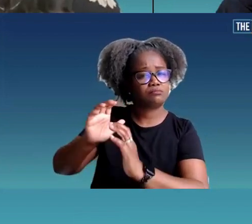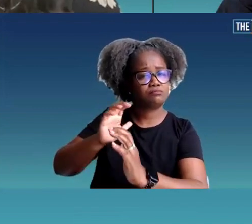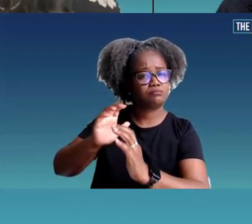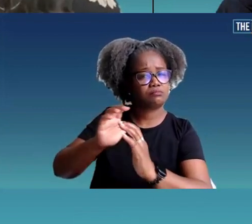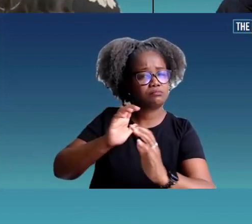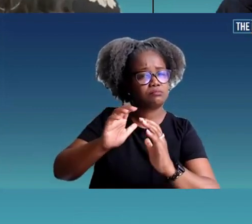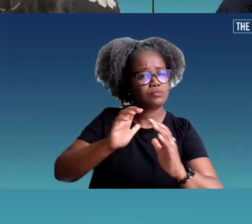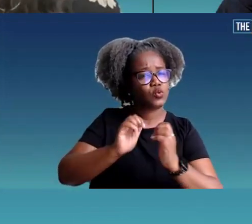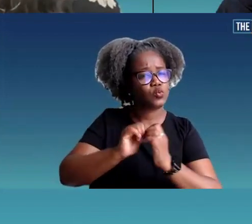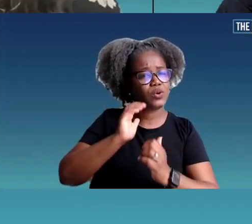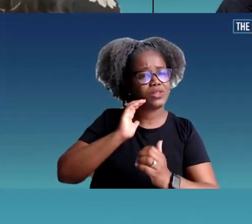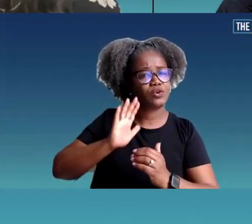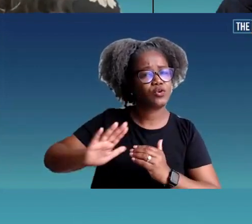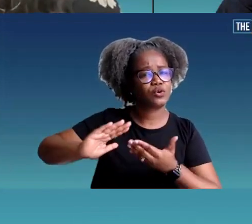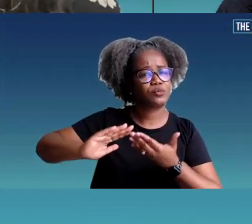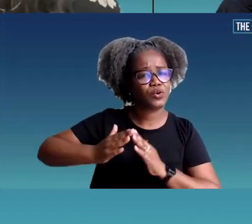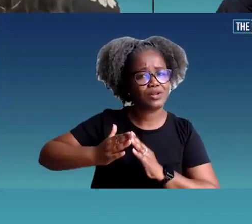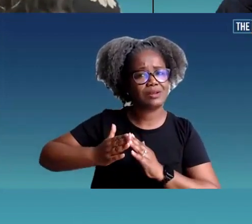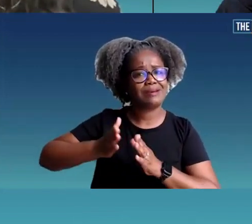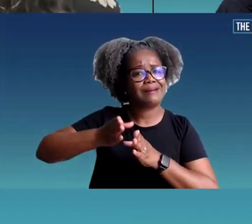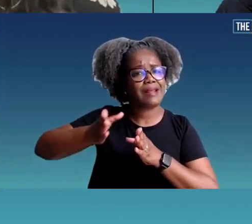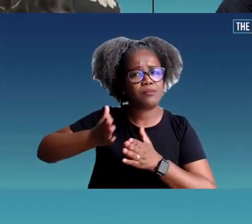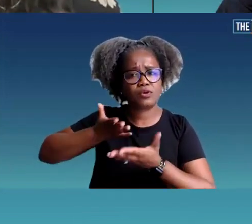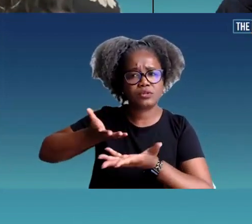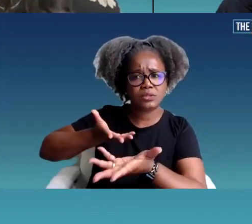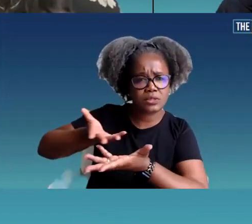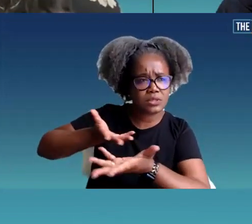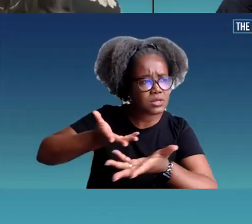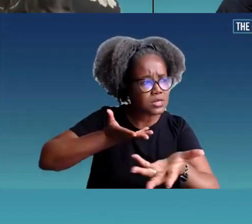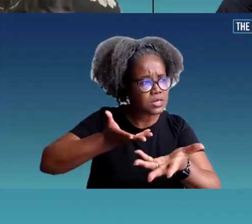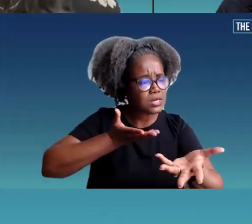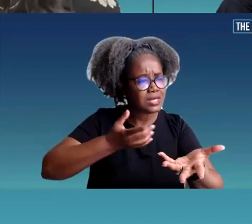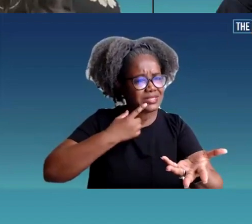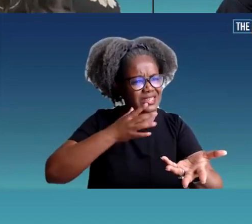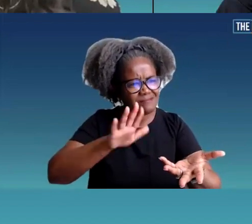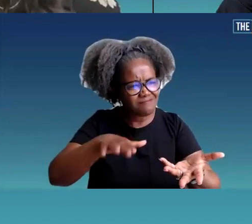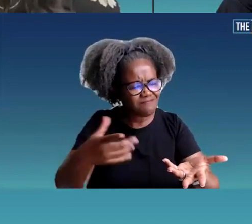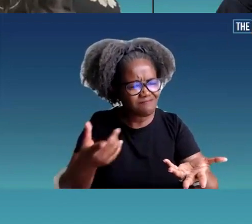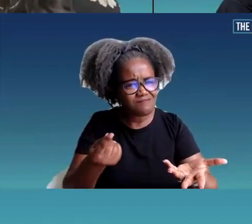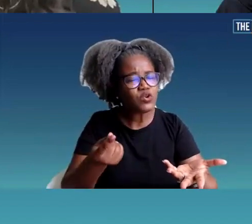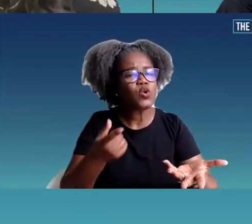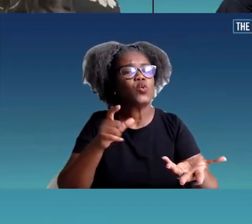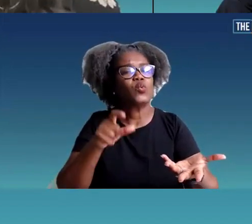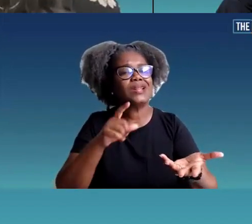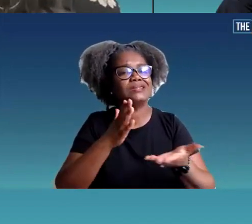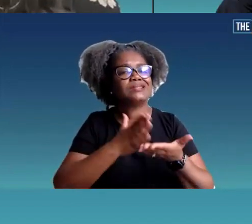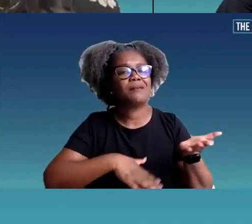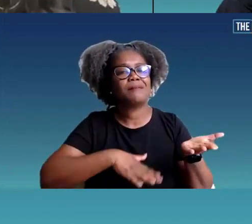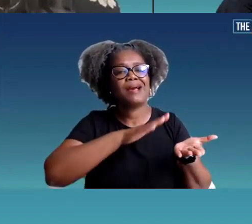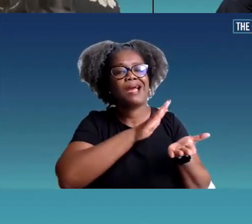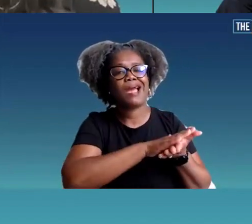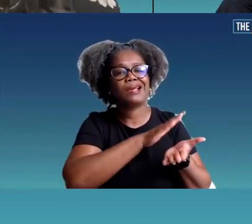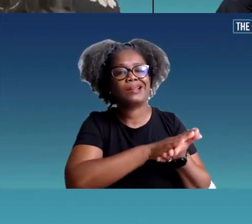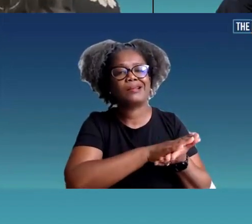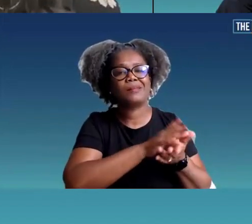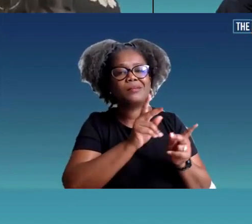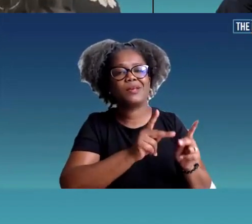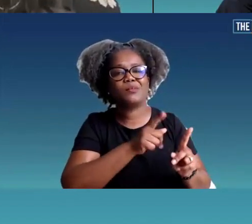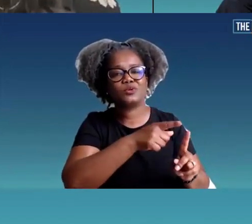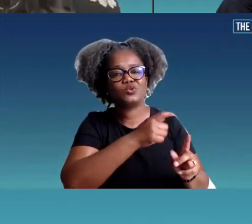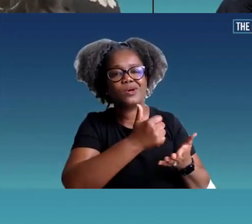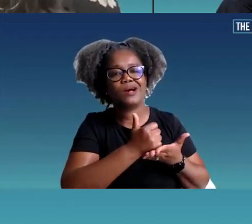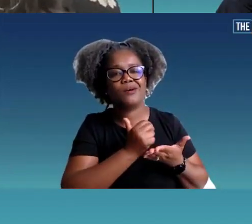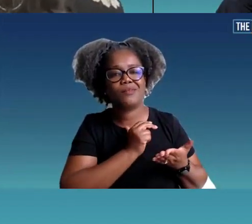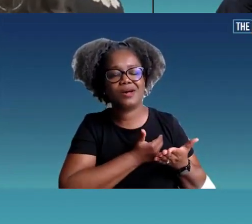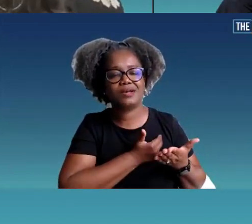reached out and said, we really need some academic folks who can help us understand what we need to do. And so the Greensboro Health Disparities